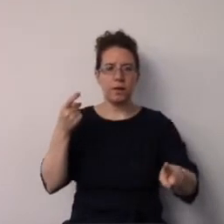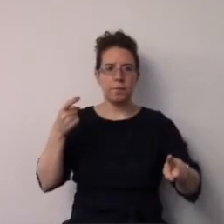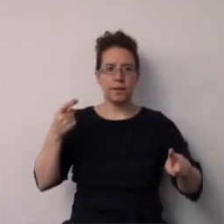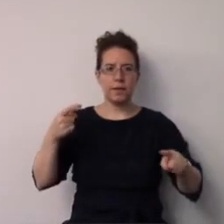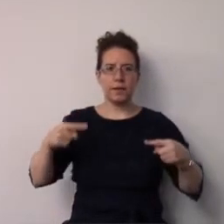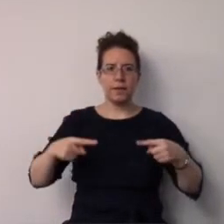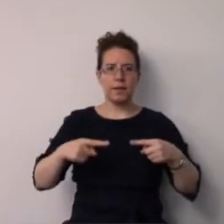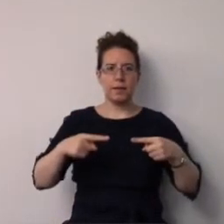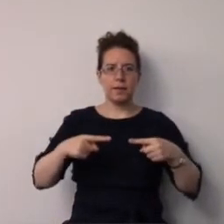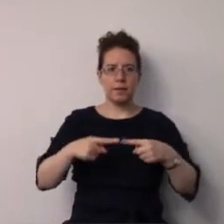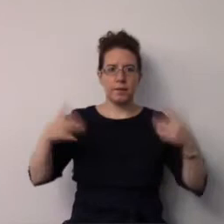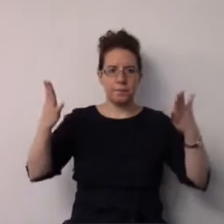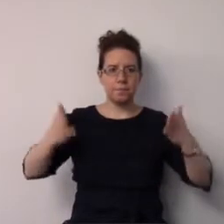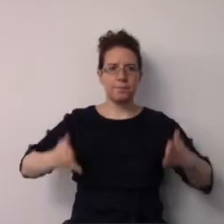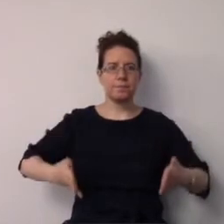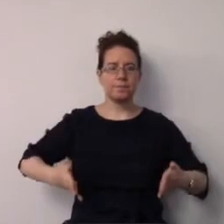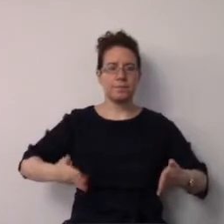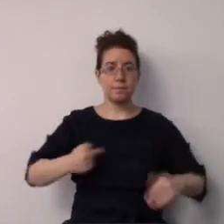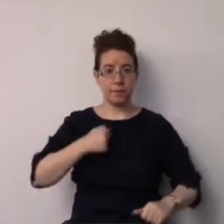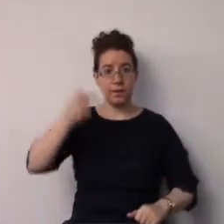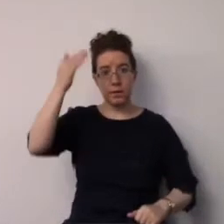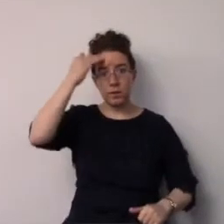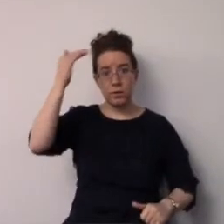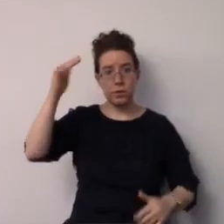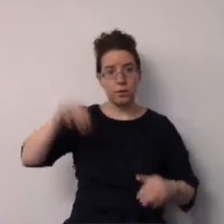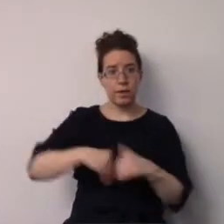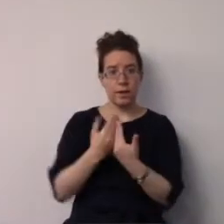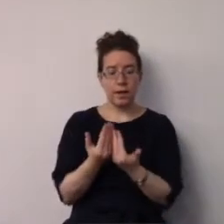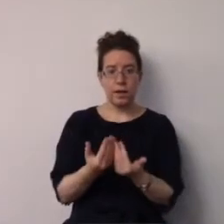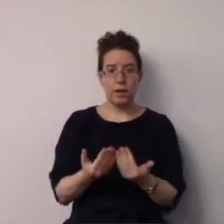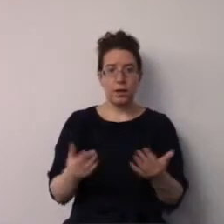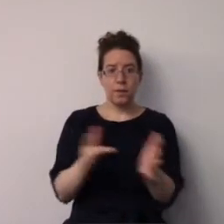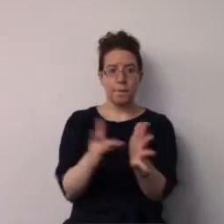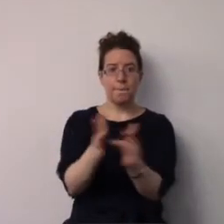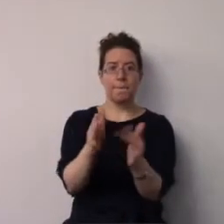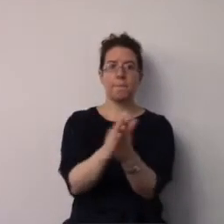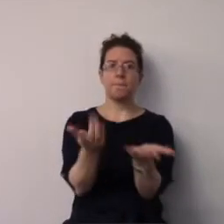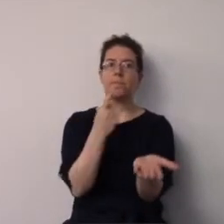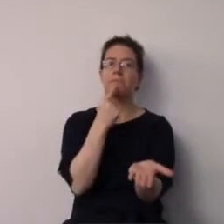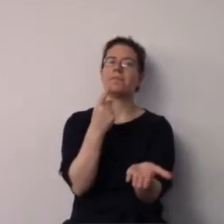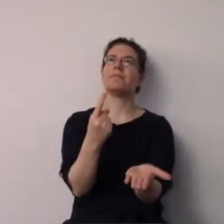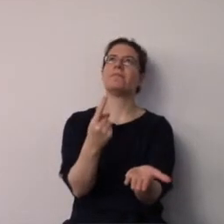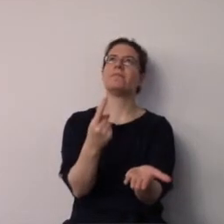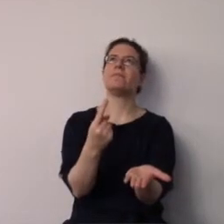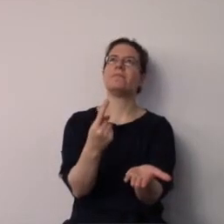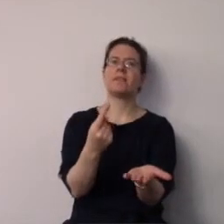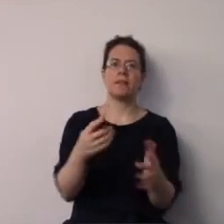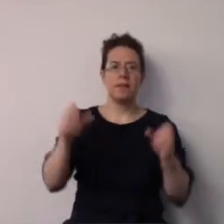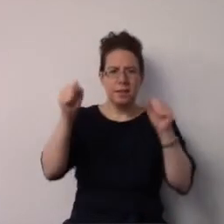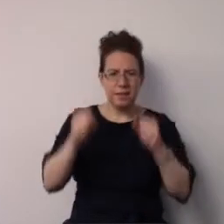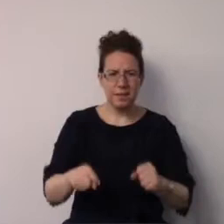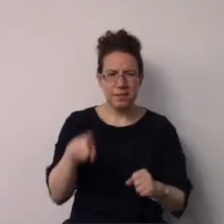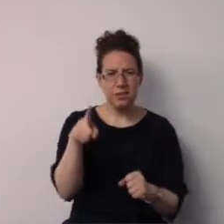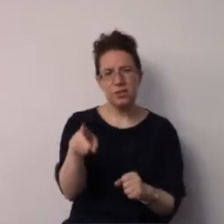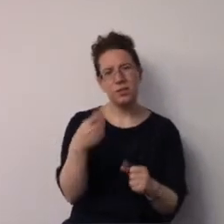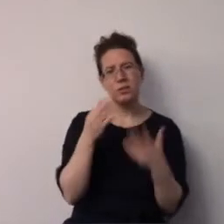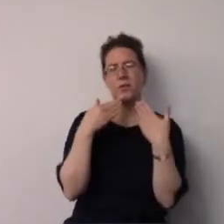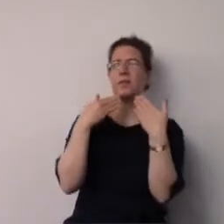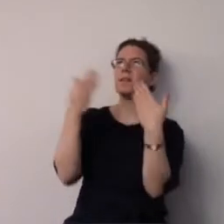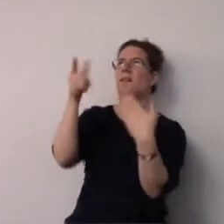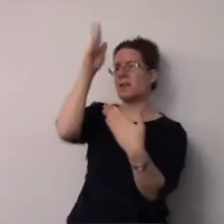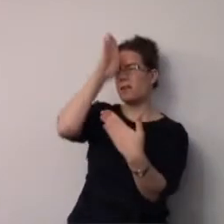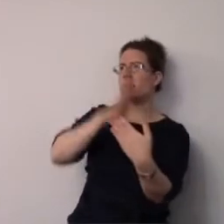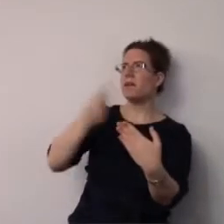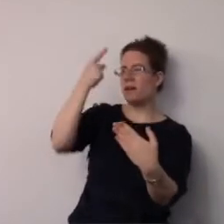you, Hallelujah. Jesus. I thank you, Jesus. Hallelujah. Oh, God, I thank you, Jesus. Jesus,